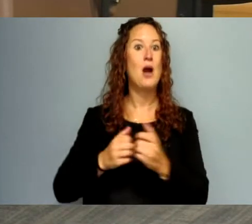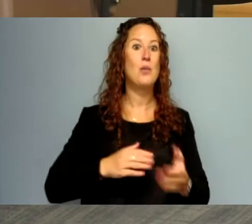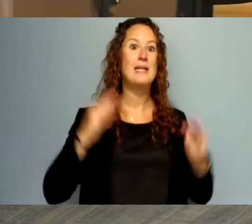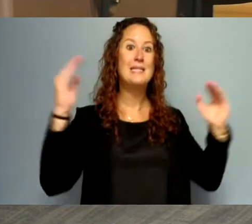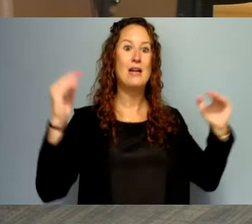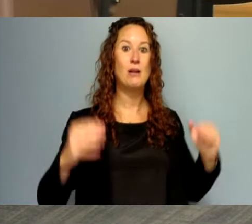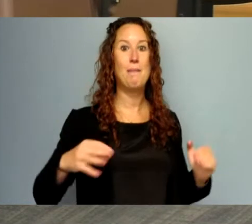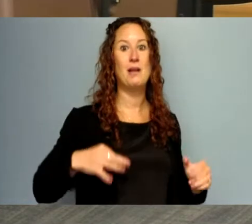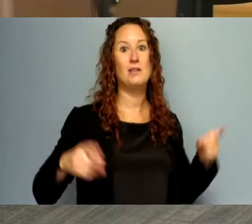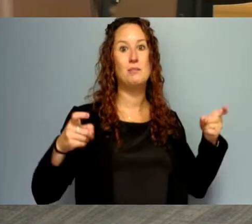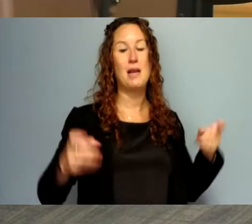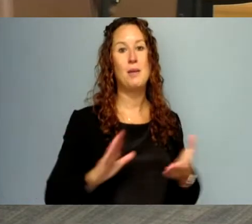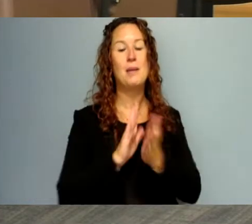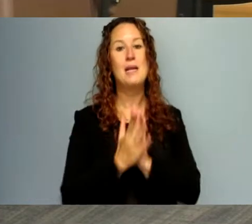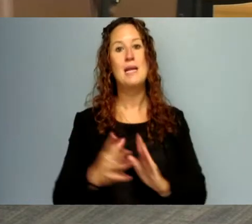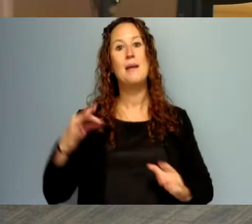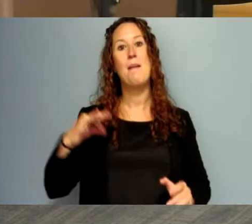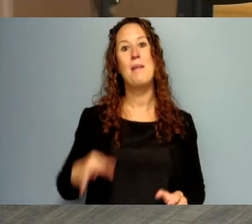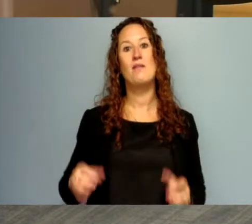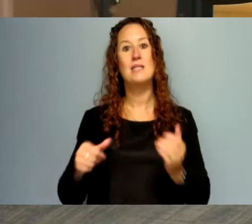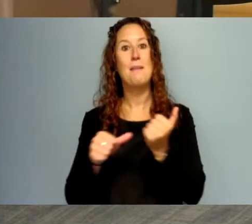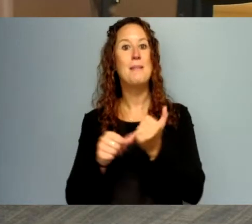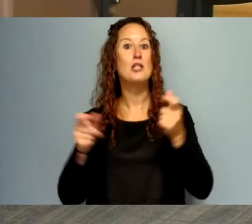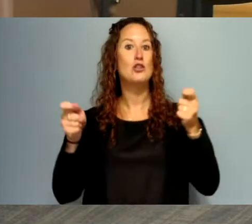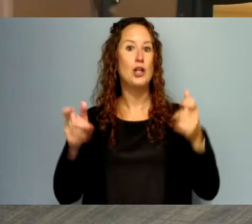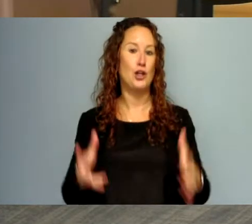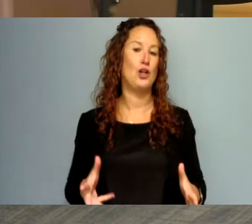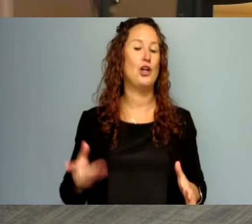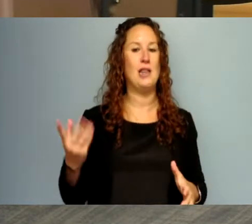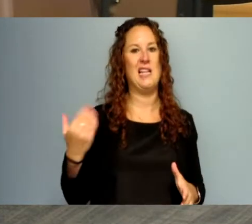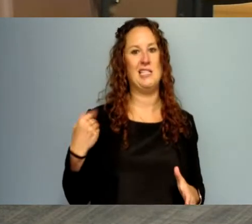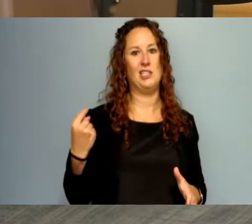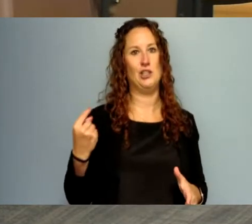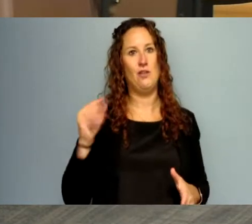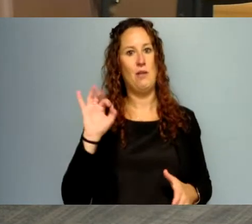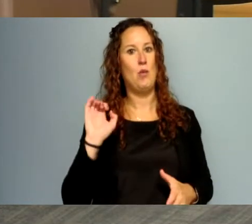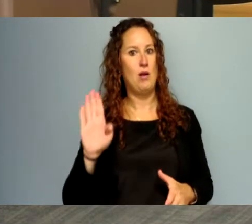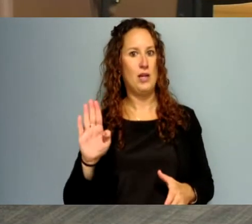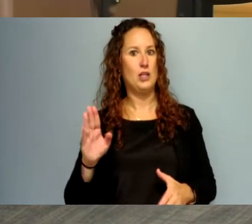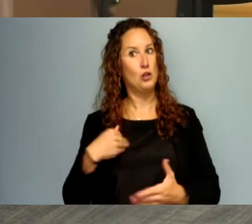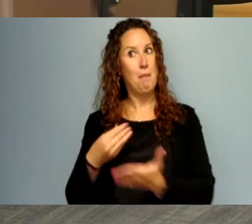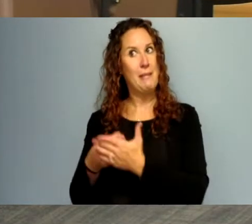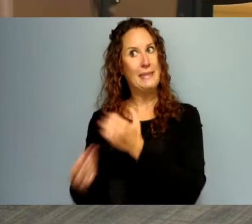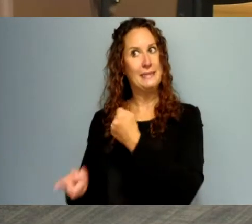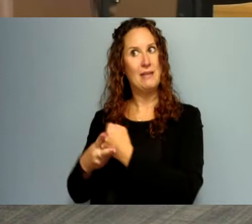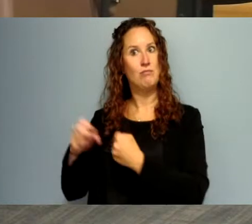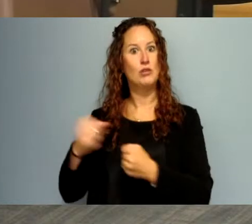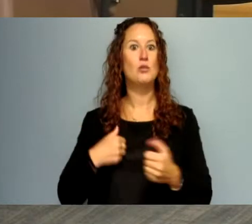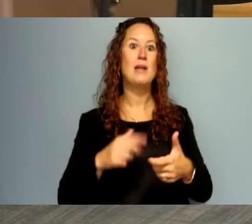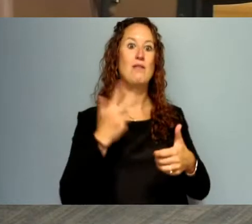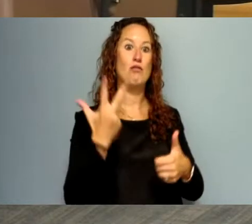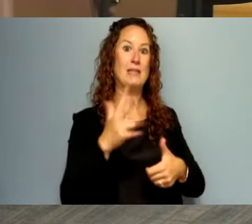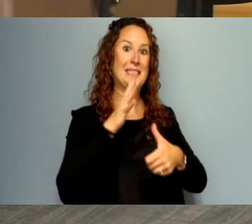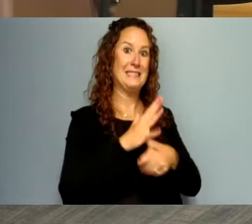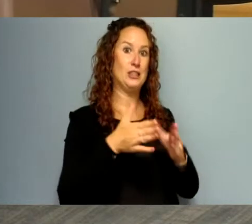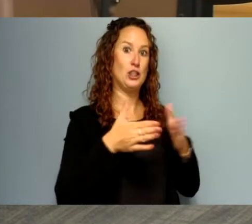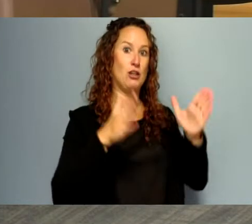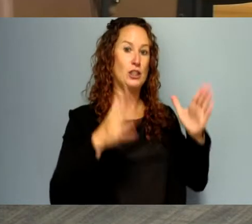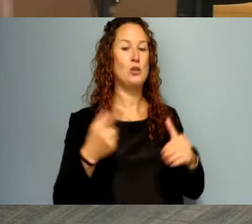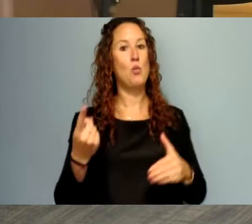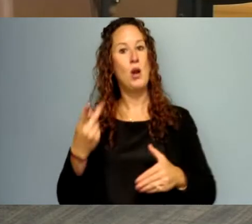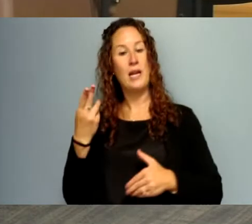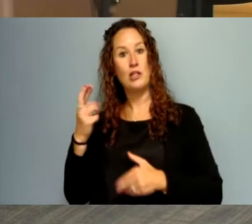to benefits administrator last February. So right now, it's just a little bit of a struggle. We have 3 senior generalists and we have 1 HR